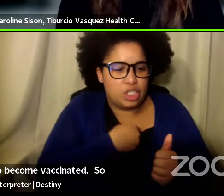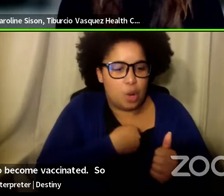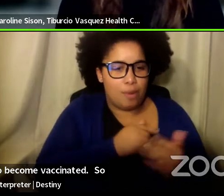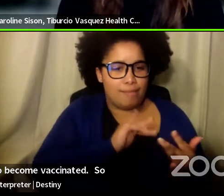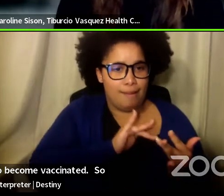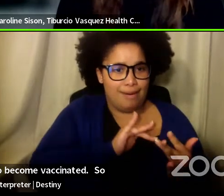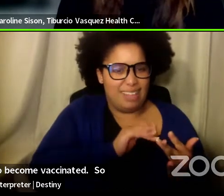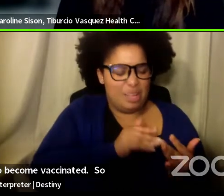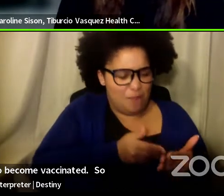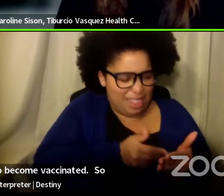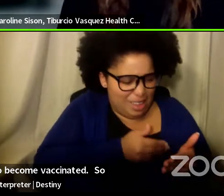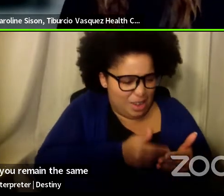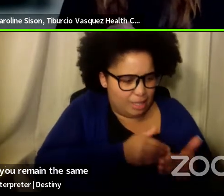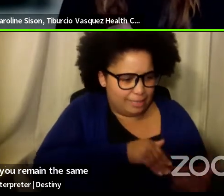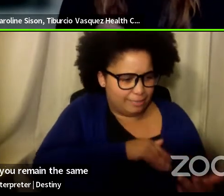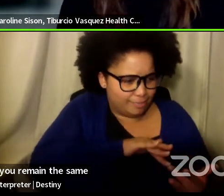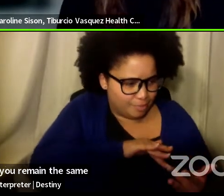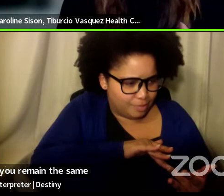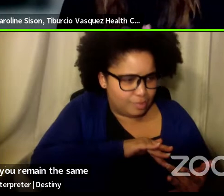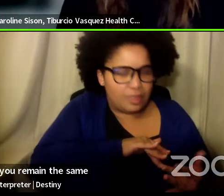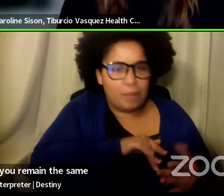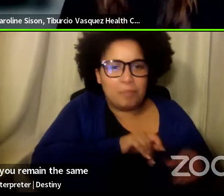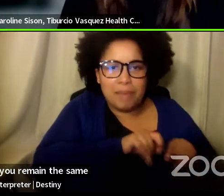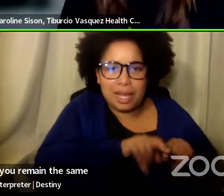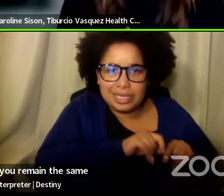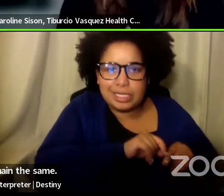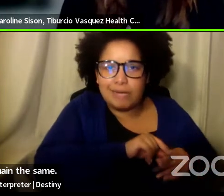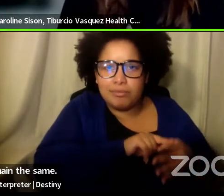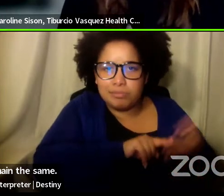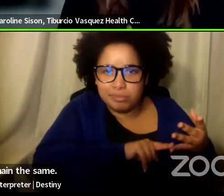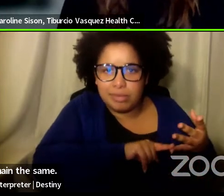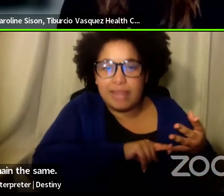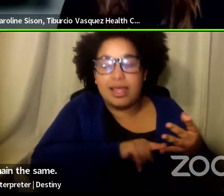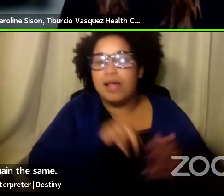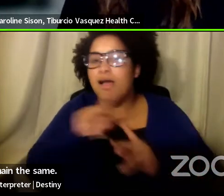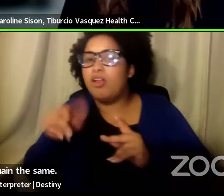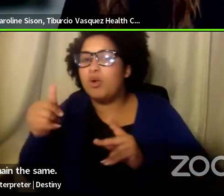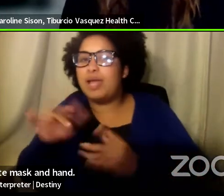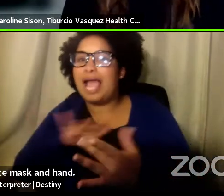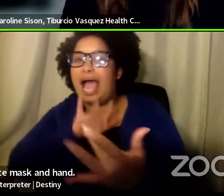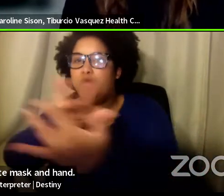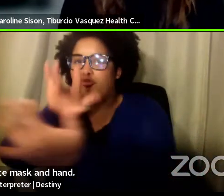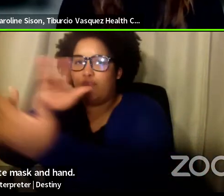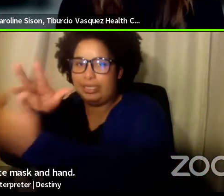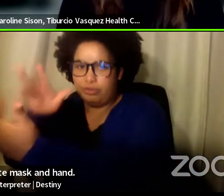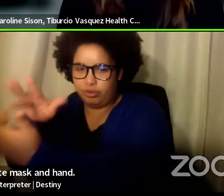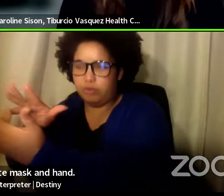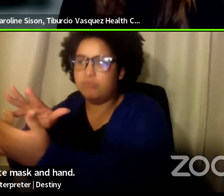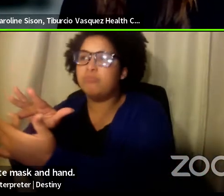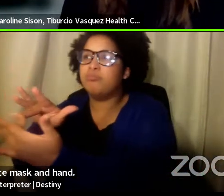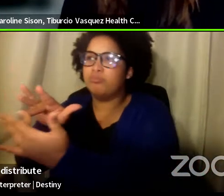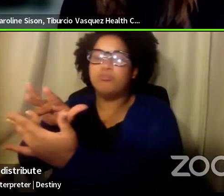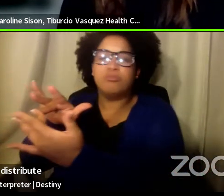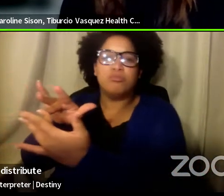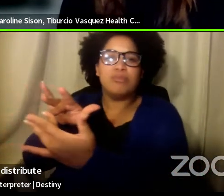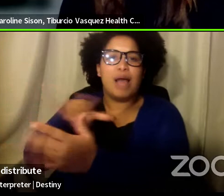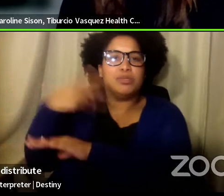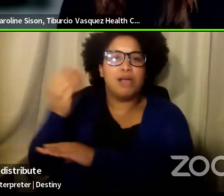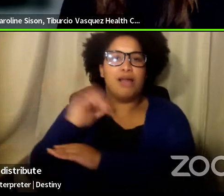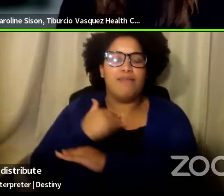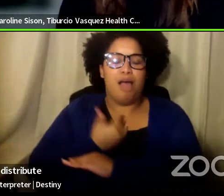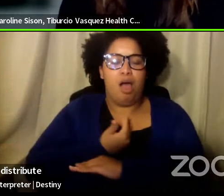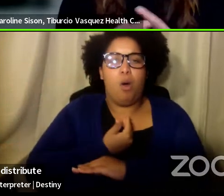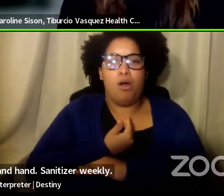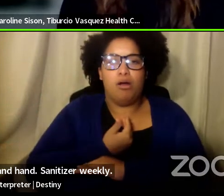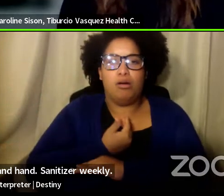current patients, we did messaging in a couple different ways. We utilized our Well app to send messages